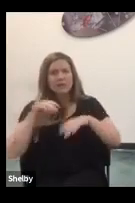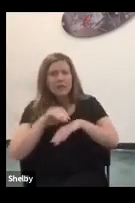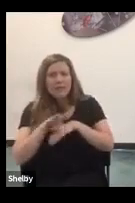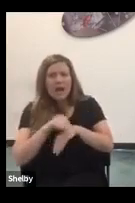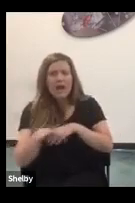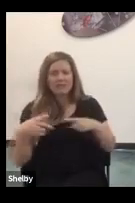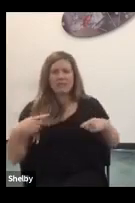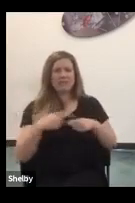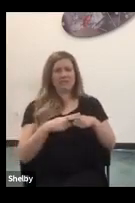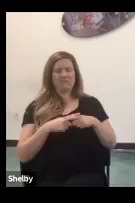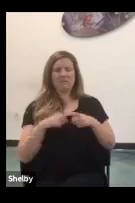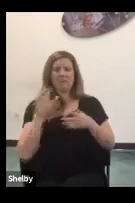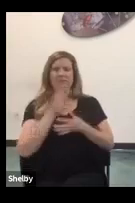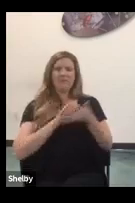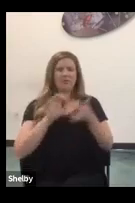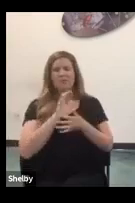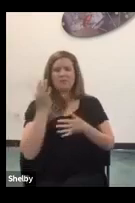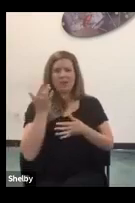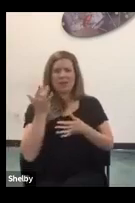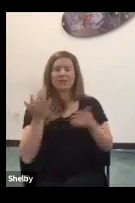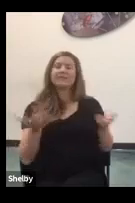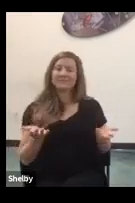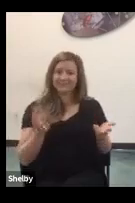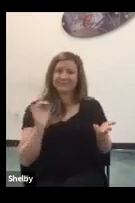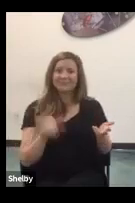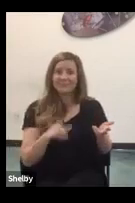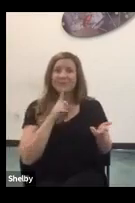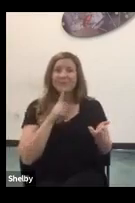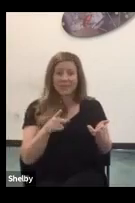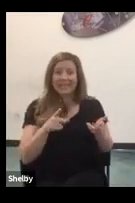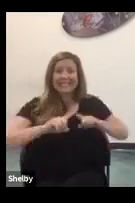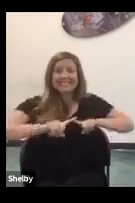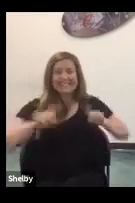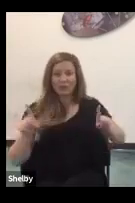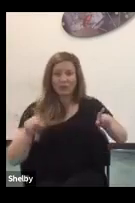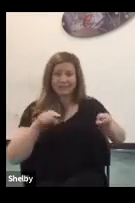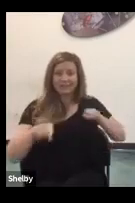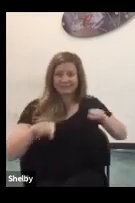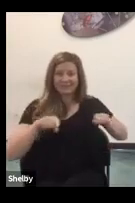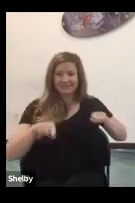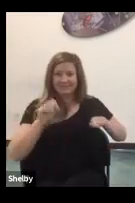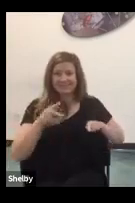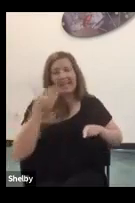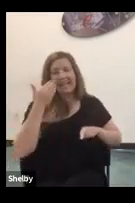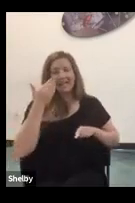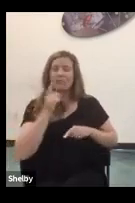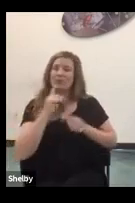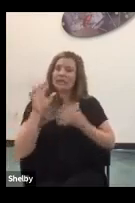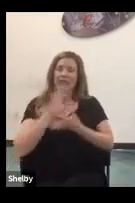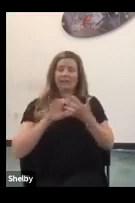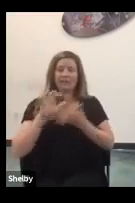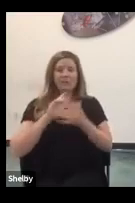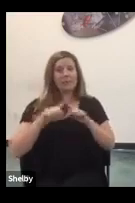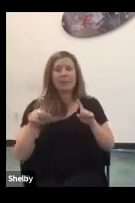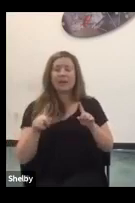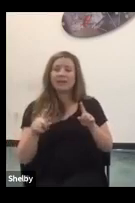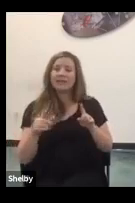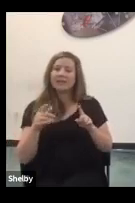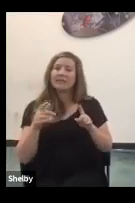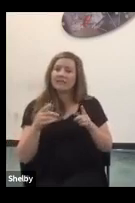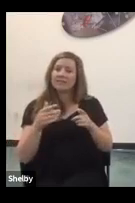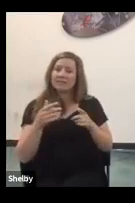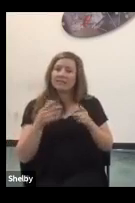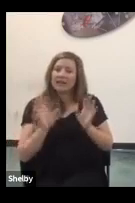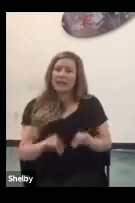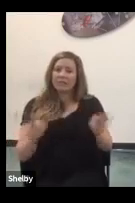testing or number of days to stay isolated. And they should have been given different information. And so I understand that's very confusing, but I do think that's probably worth spending a little bit